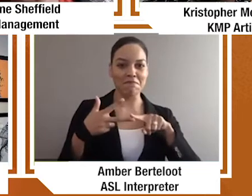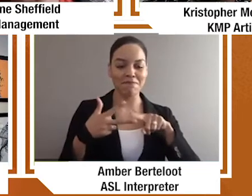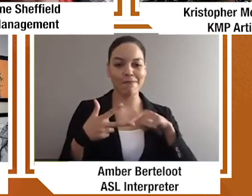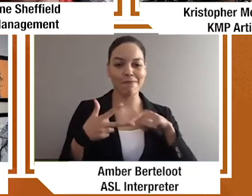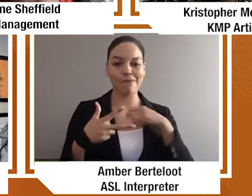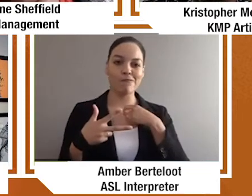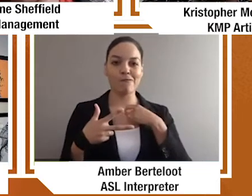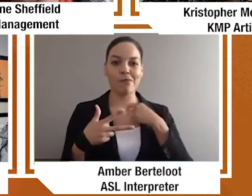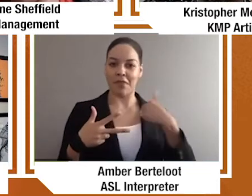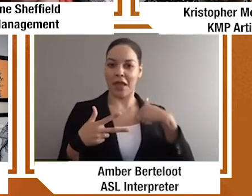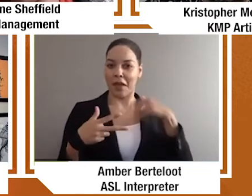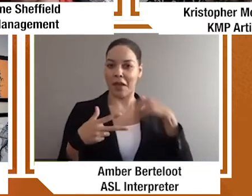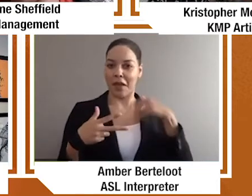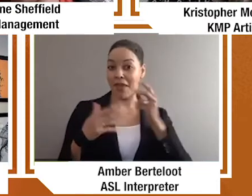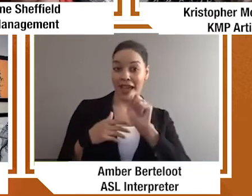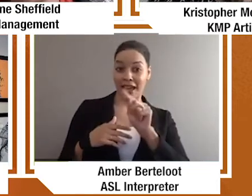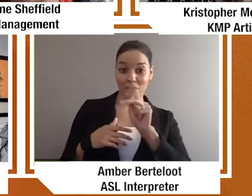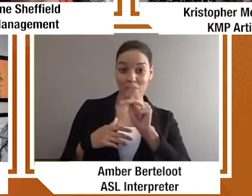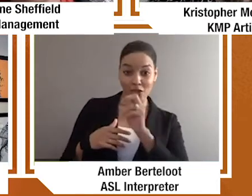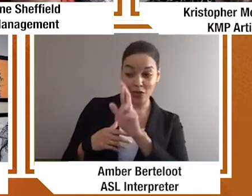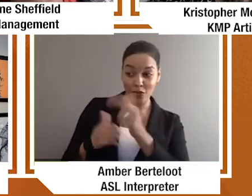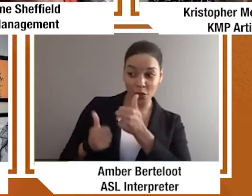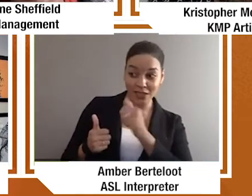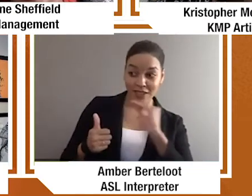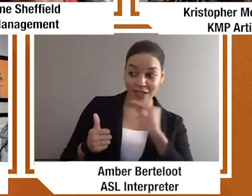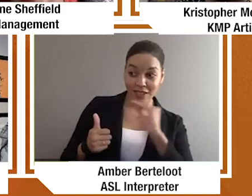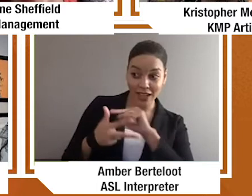I'm going to go ahead and ask you, Kristopher, which one is the lie?